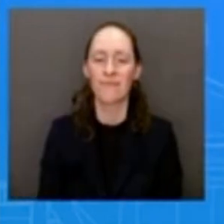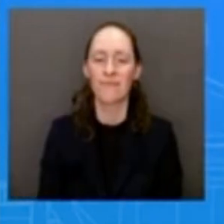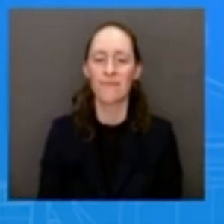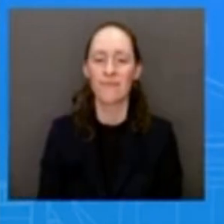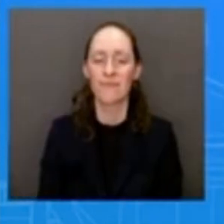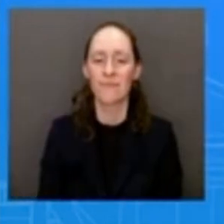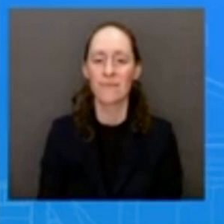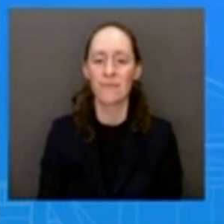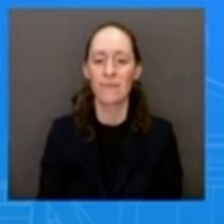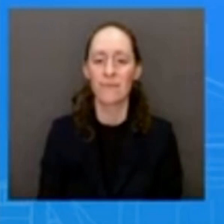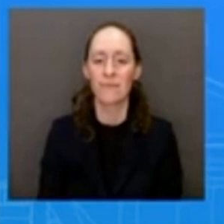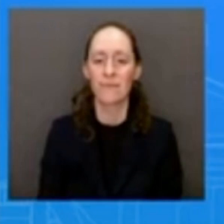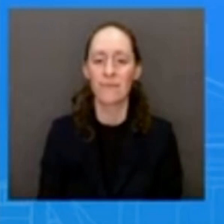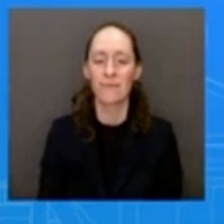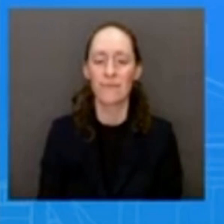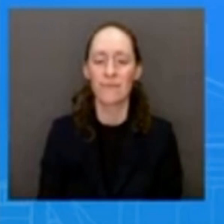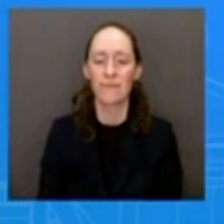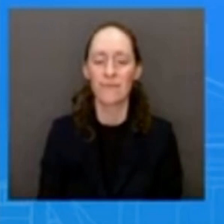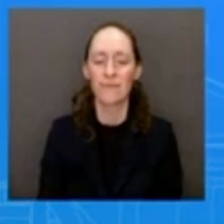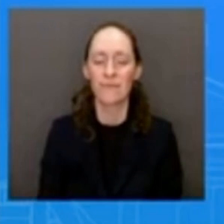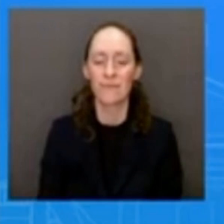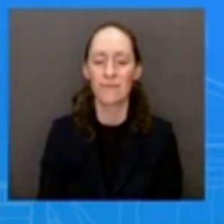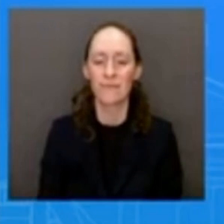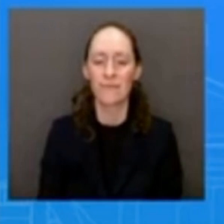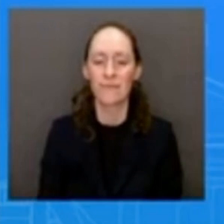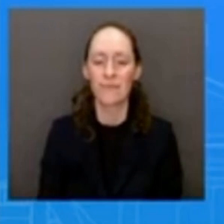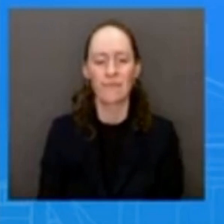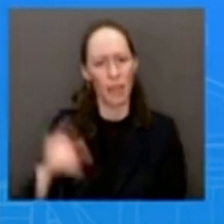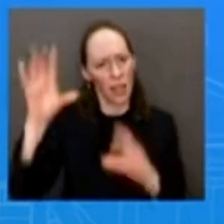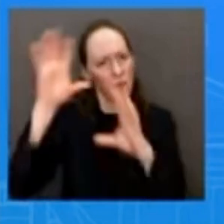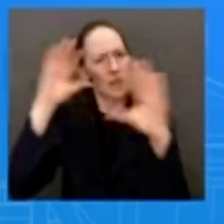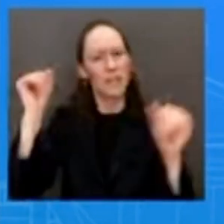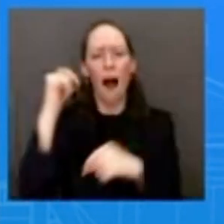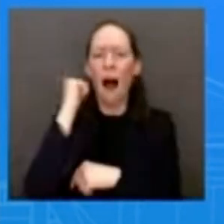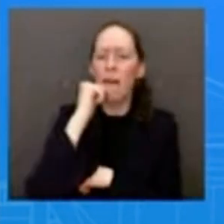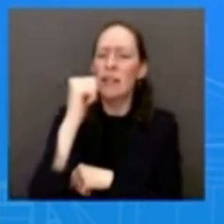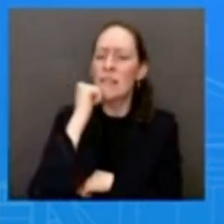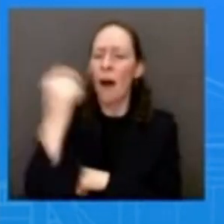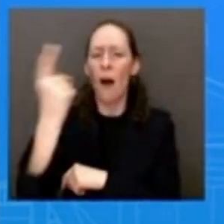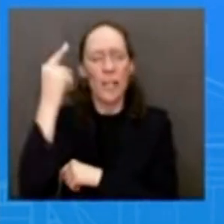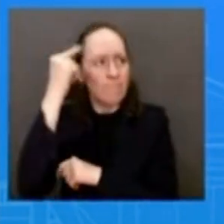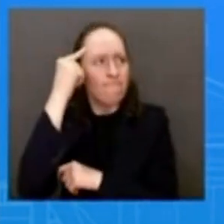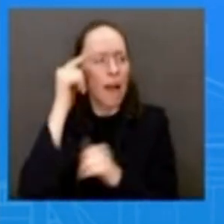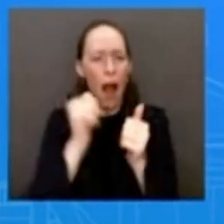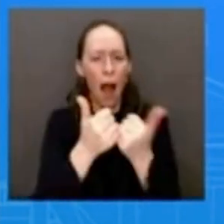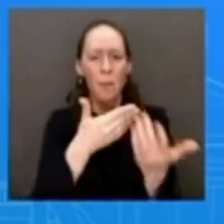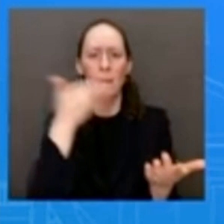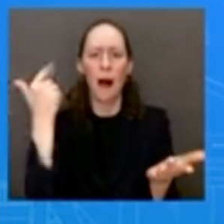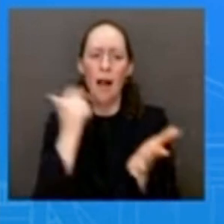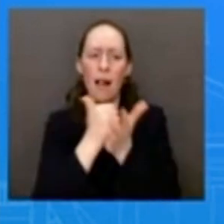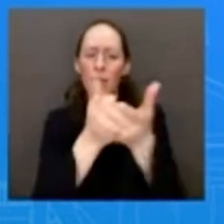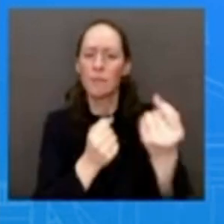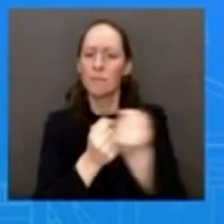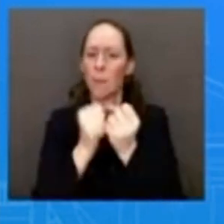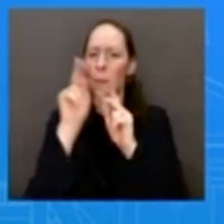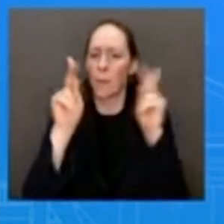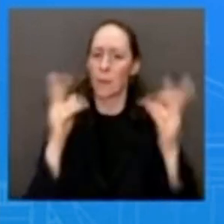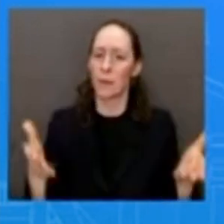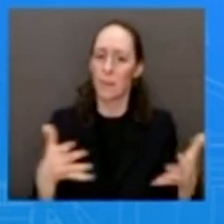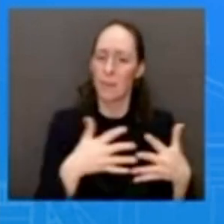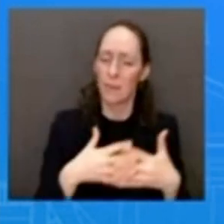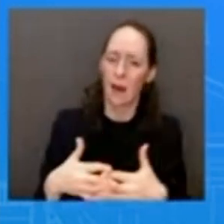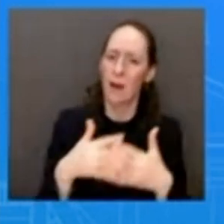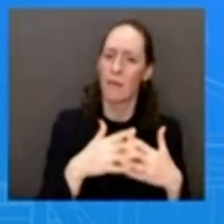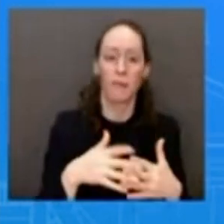the American people at the top of mind every day. He is constantly meeting with his senior staff, and you will see